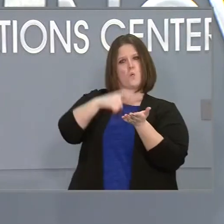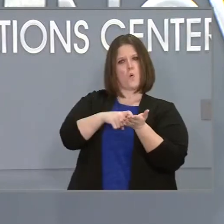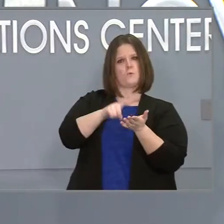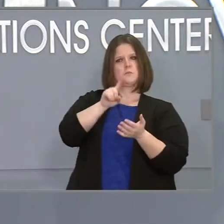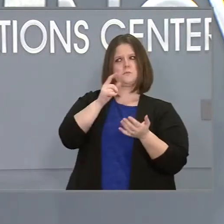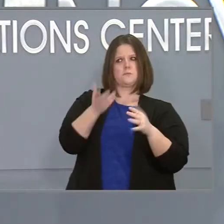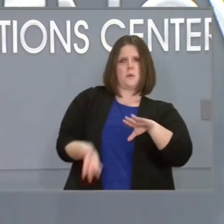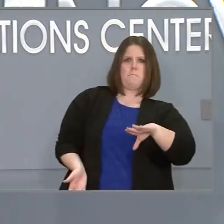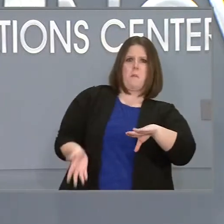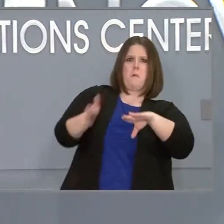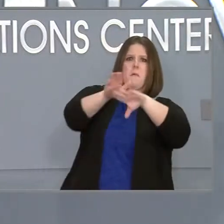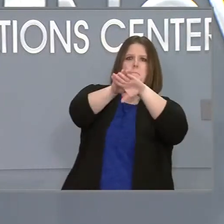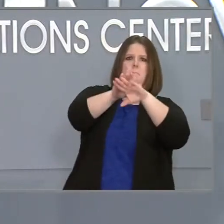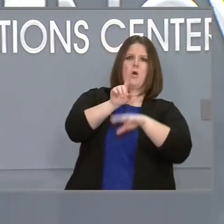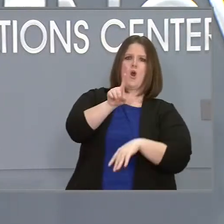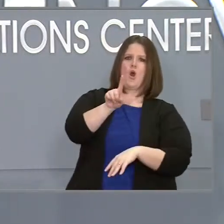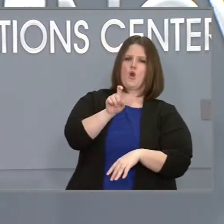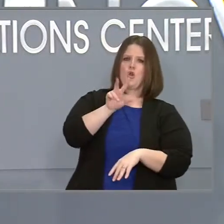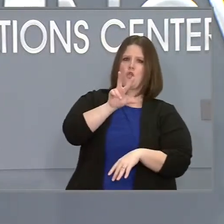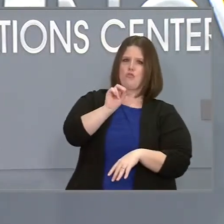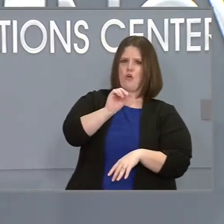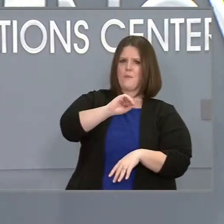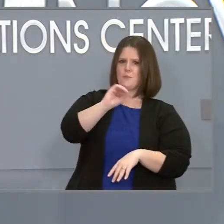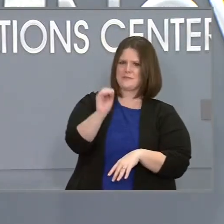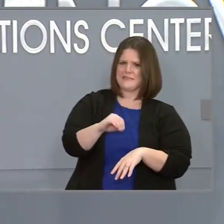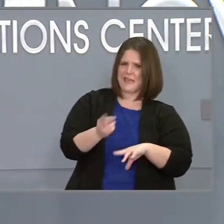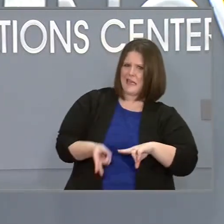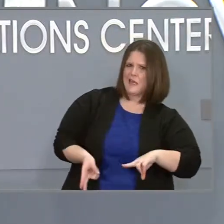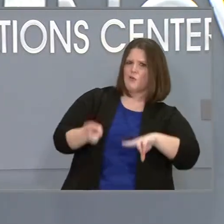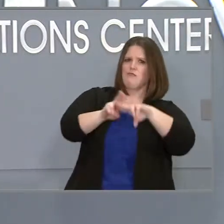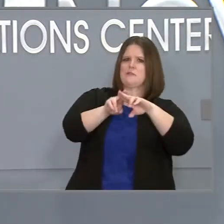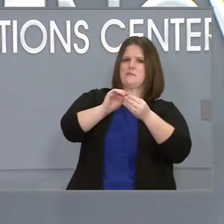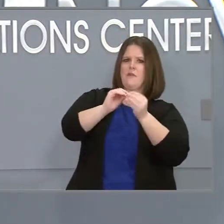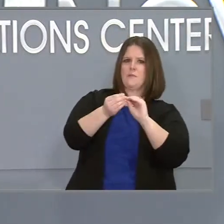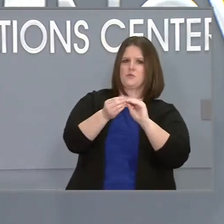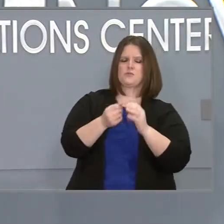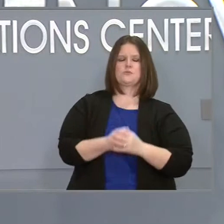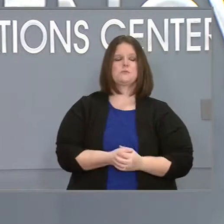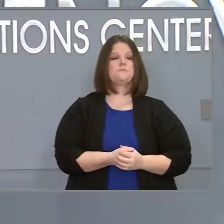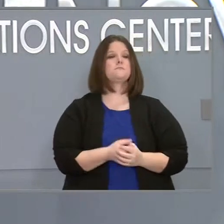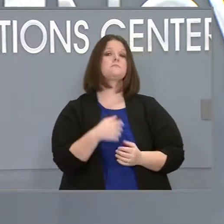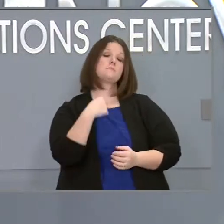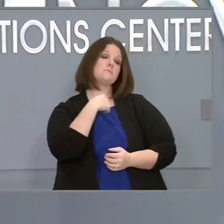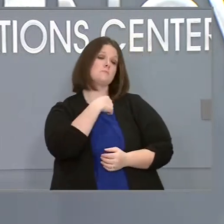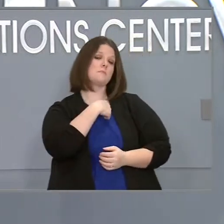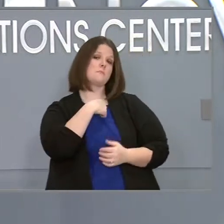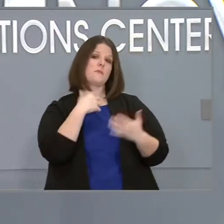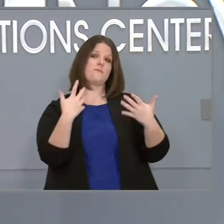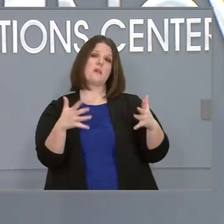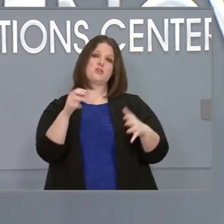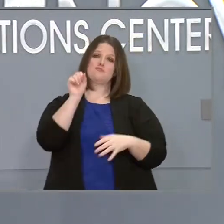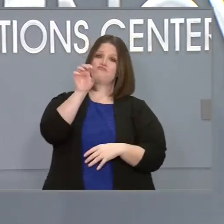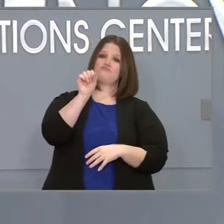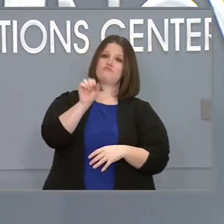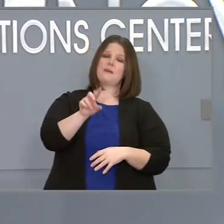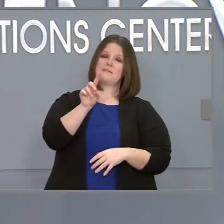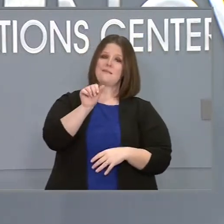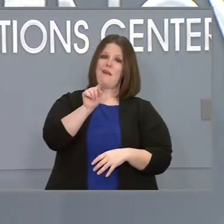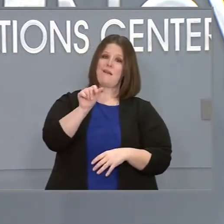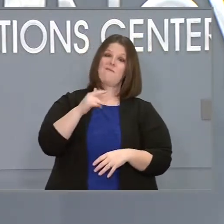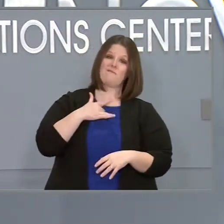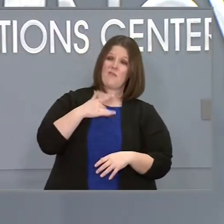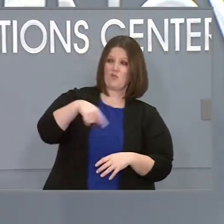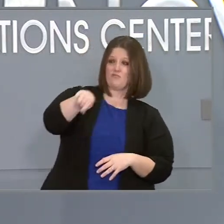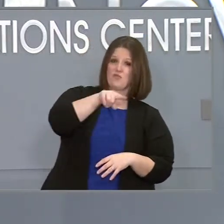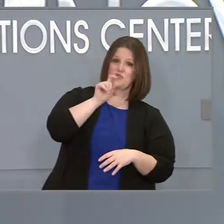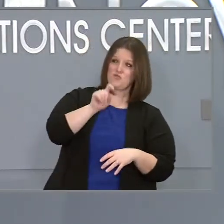rise in rolling average number of new cases in the last couple of weeks? Well, I think as we went through the data today, I think everyone should be on guard, right? The